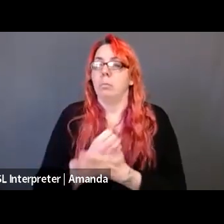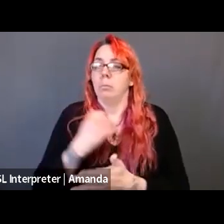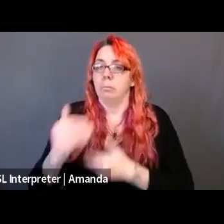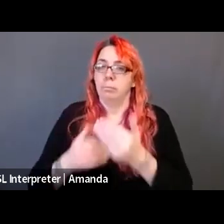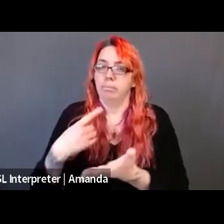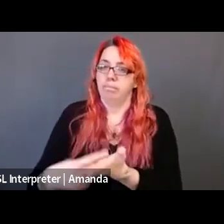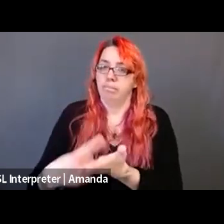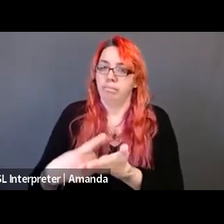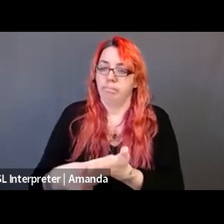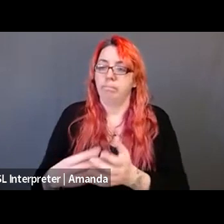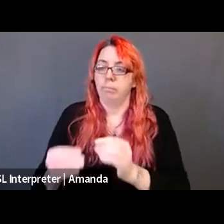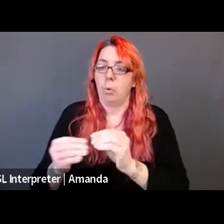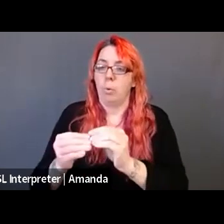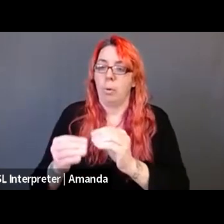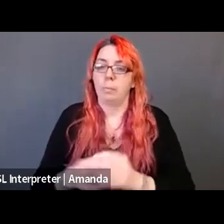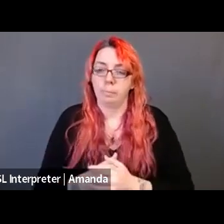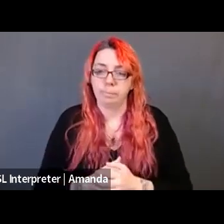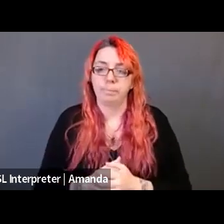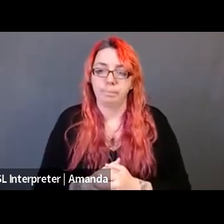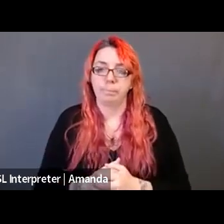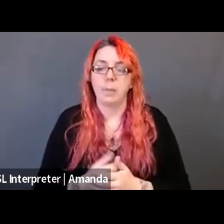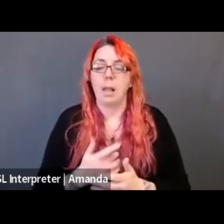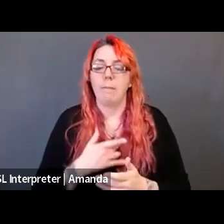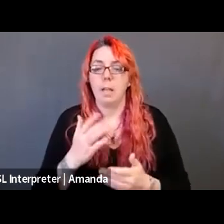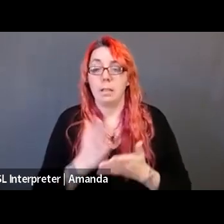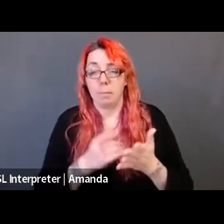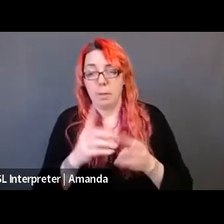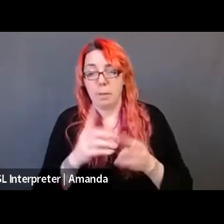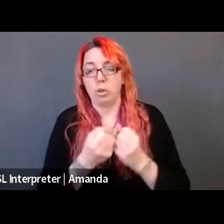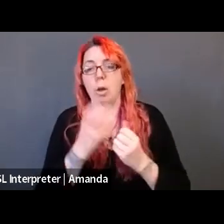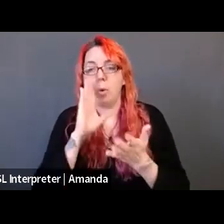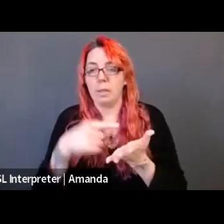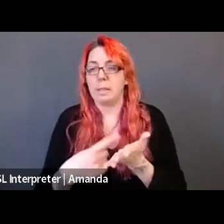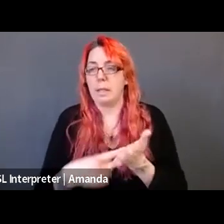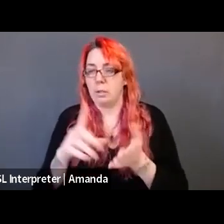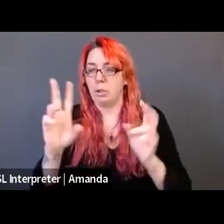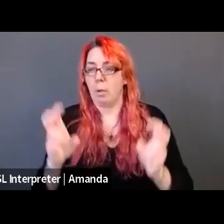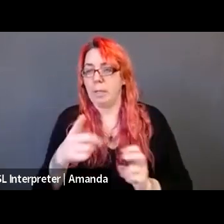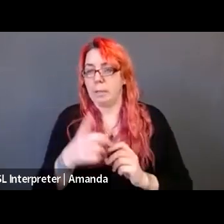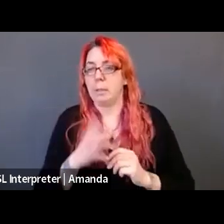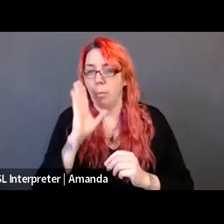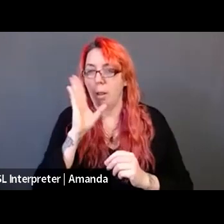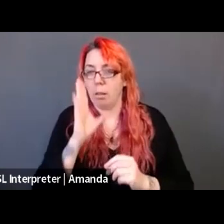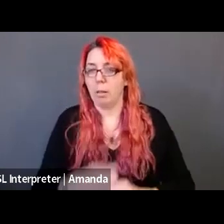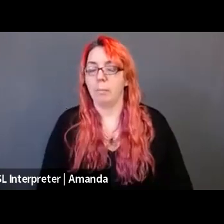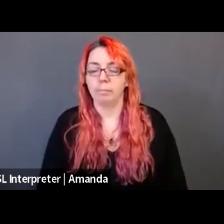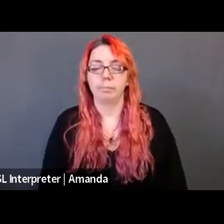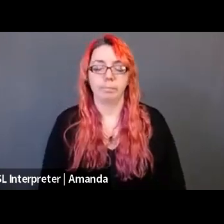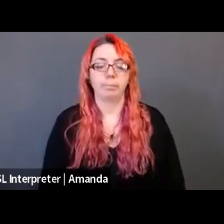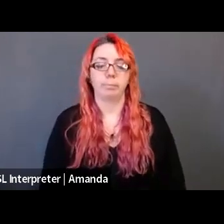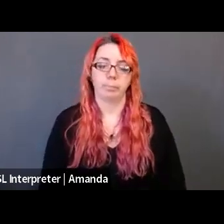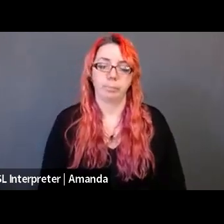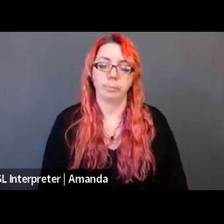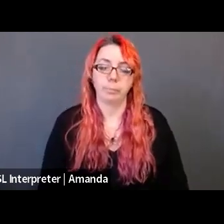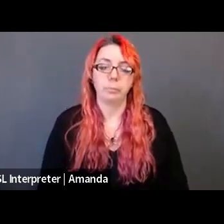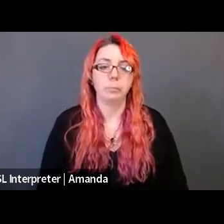to comment on, because I think as we're going to go through, we're going to address some pieces, but thank you, because that's important for other people to hear if they're holding those questions, to also keep thinking